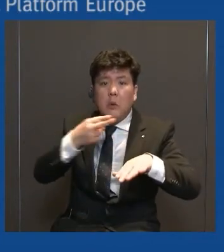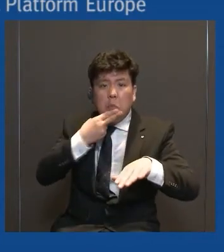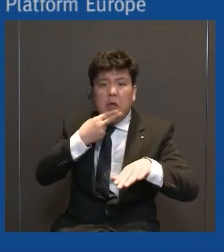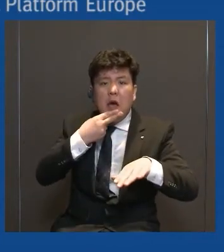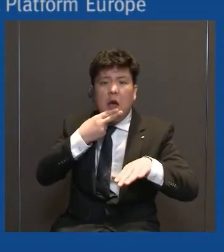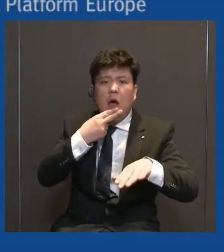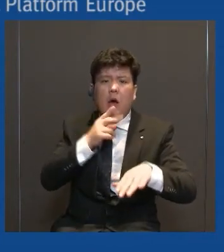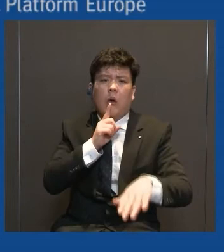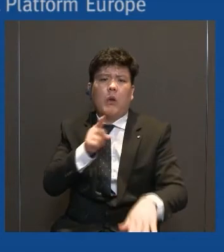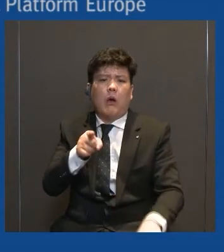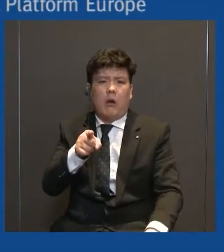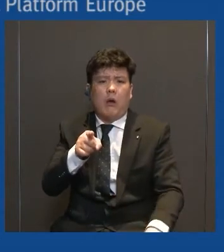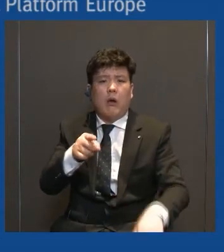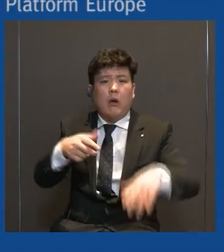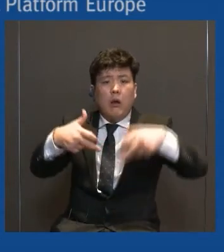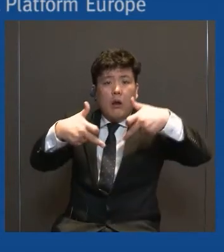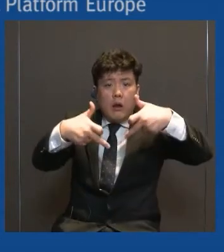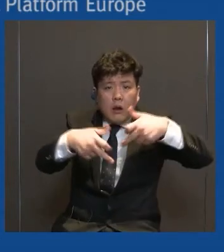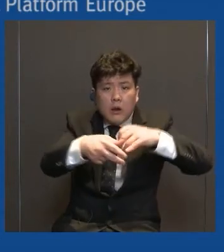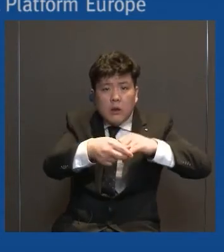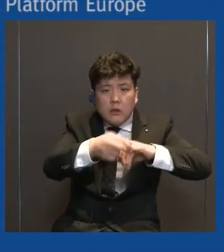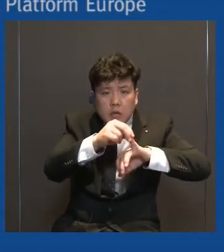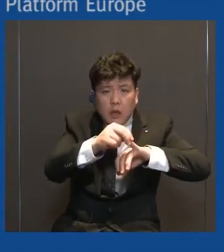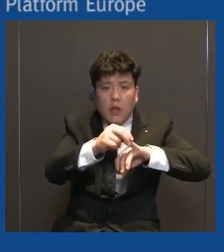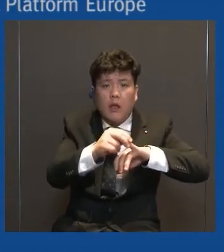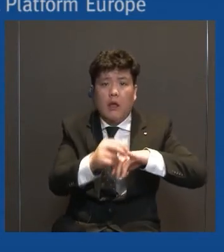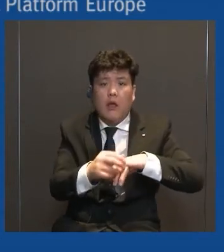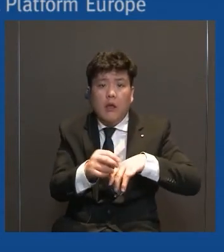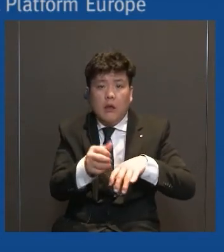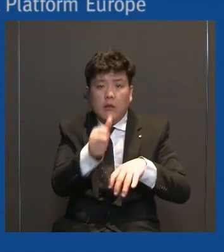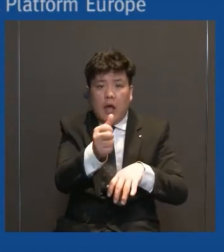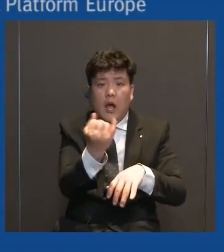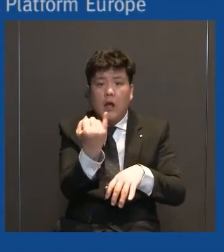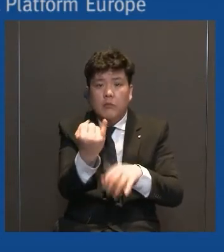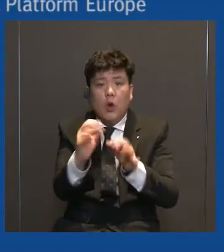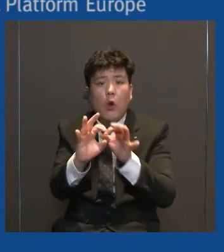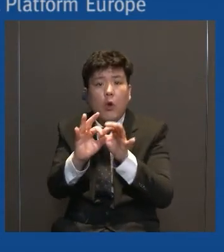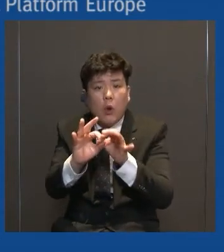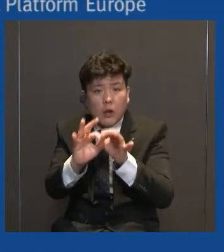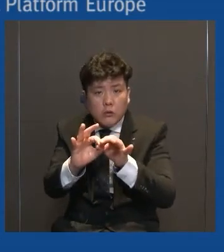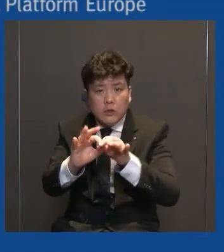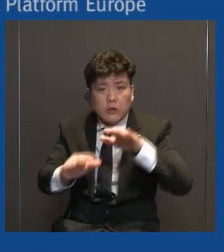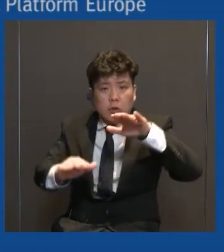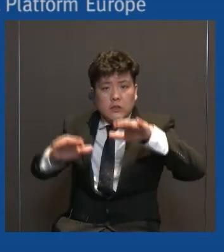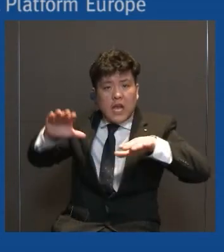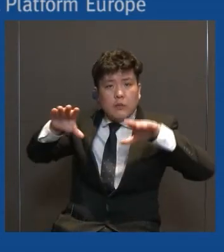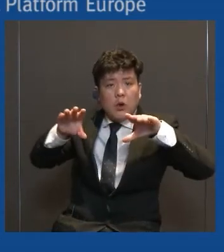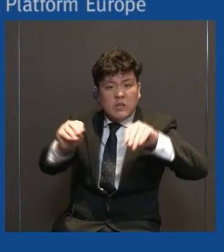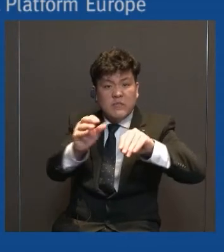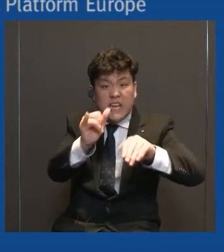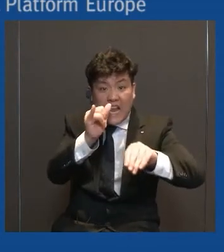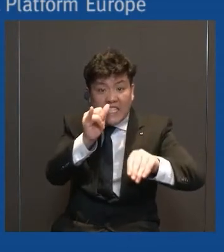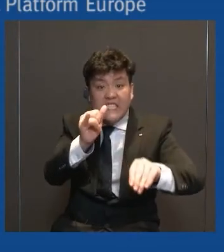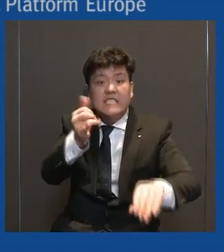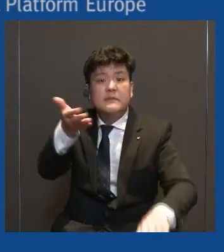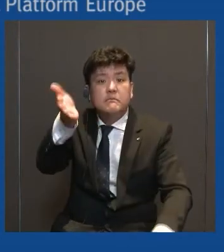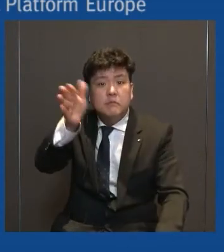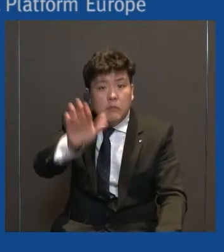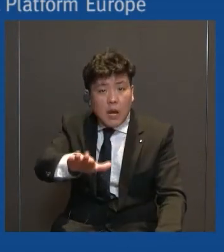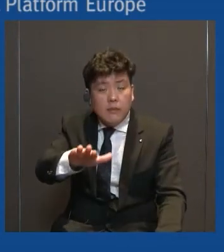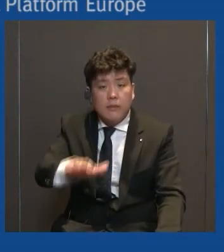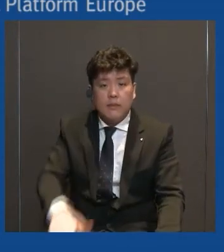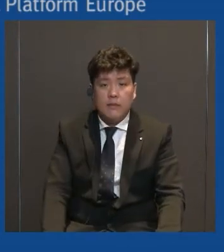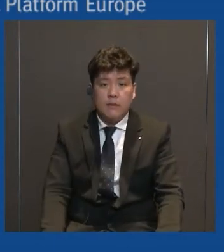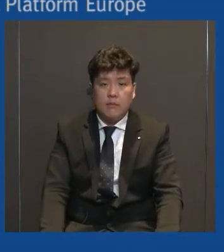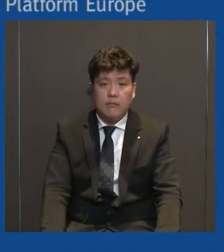all subject to explicit human rights obligations for states to take steps to eliminate them. But this is not the case for age discrimination